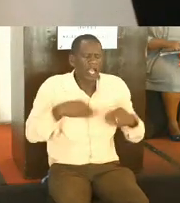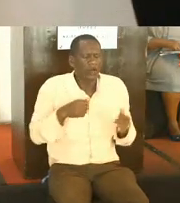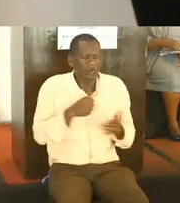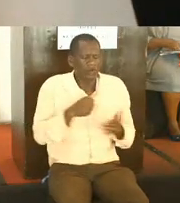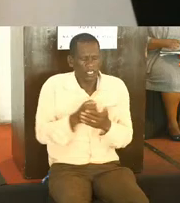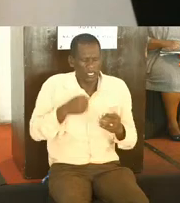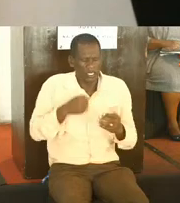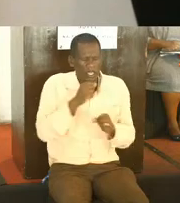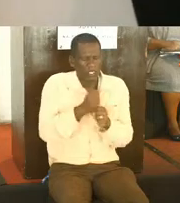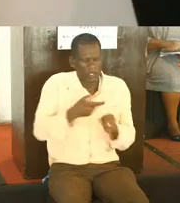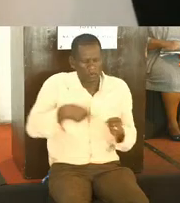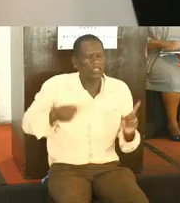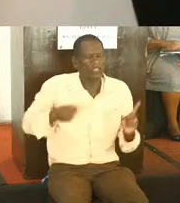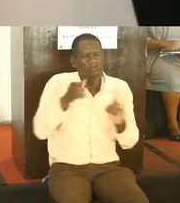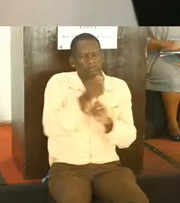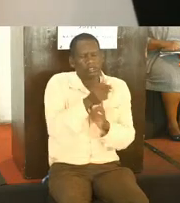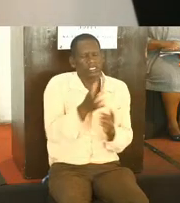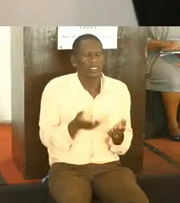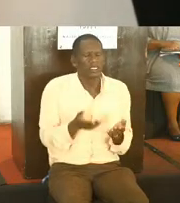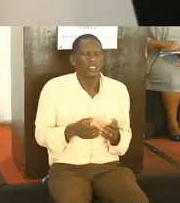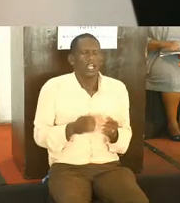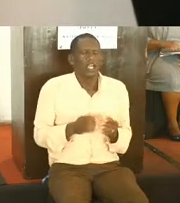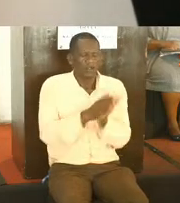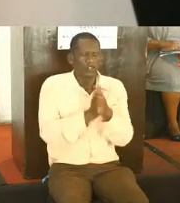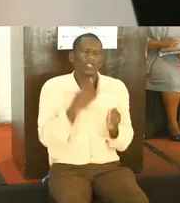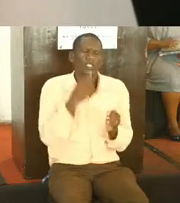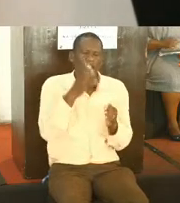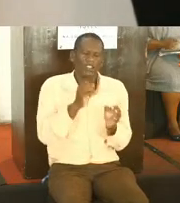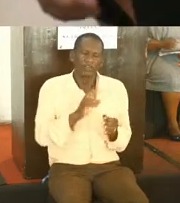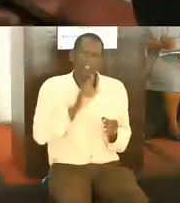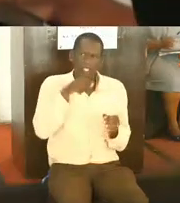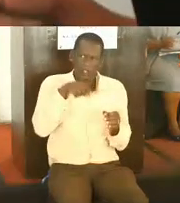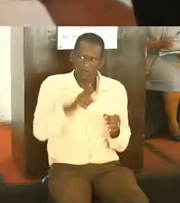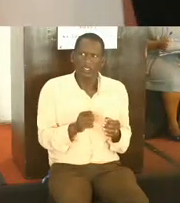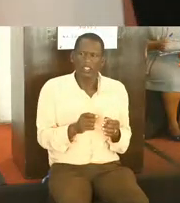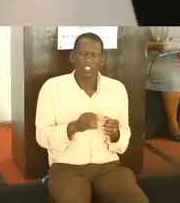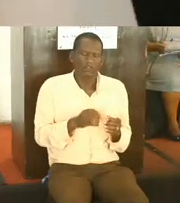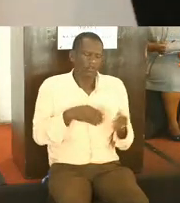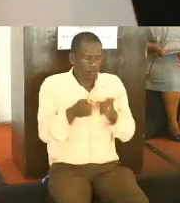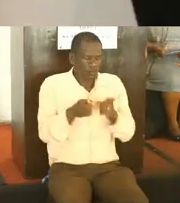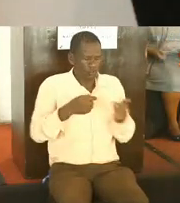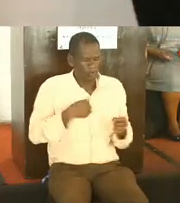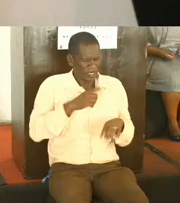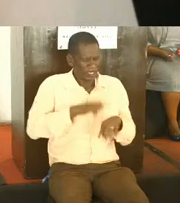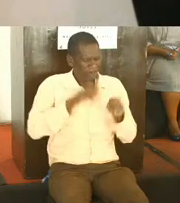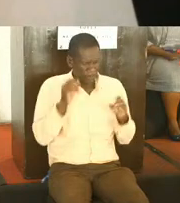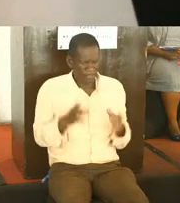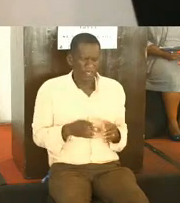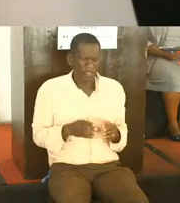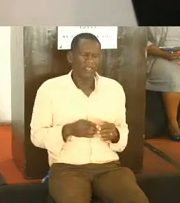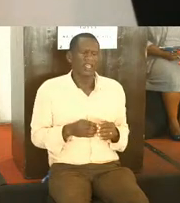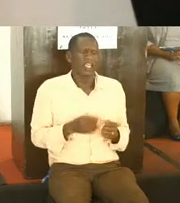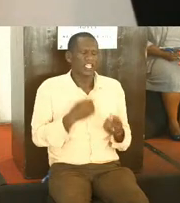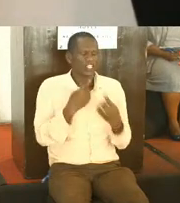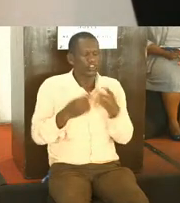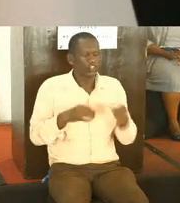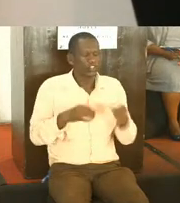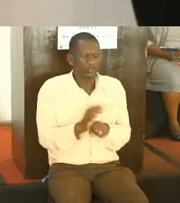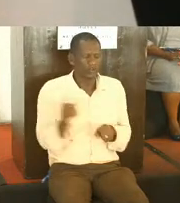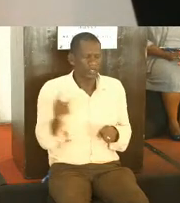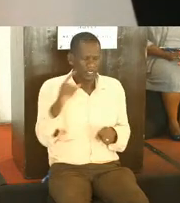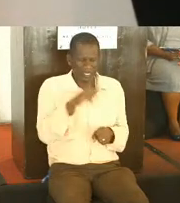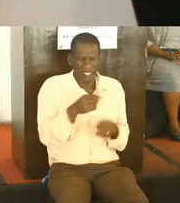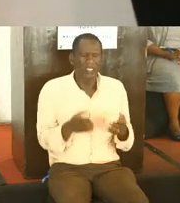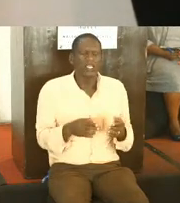and because I'm a storytelling storytellers can you know if you don't tell yourself I'll be here the whole day I am putting my some timing myself right